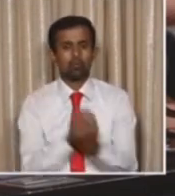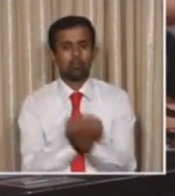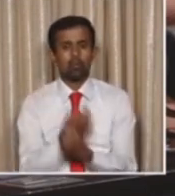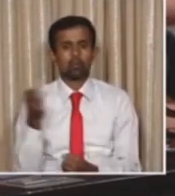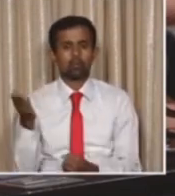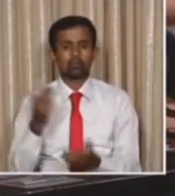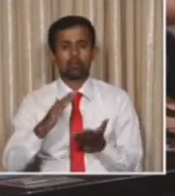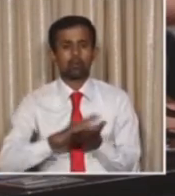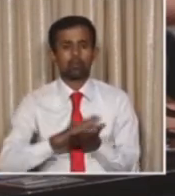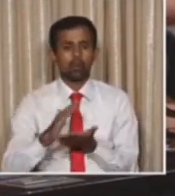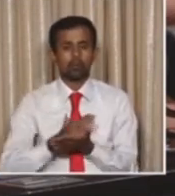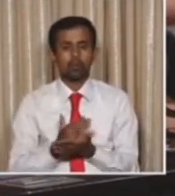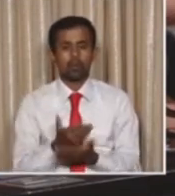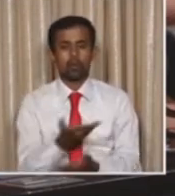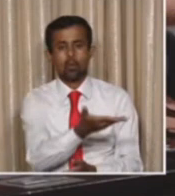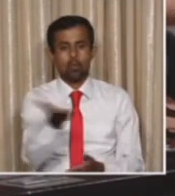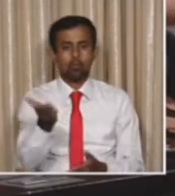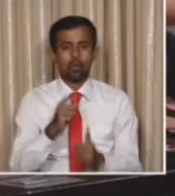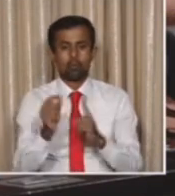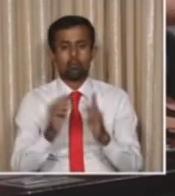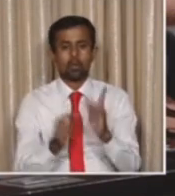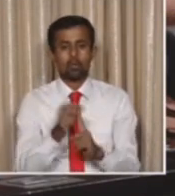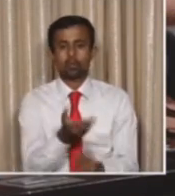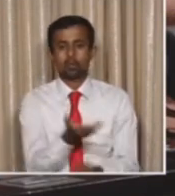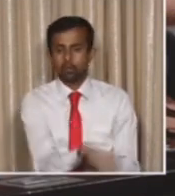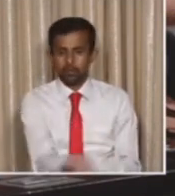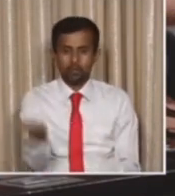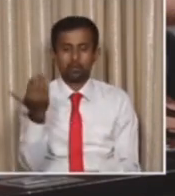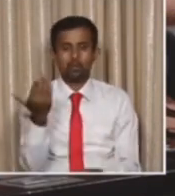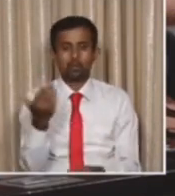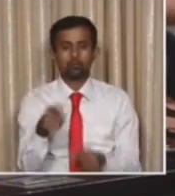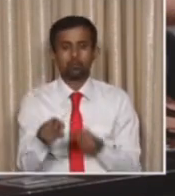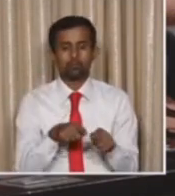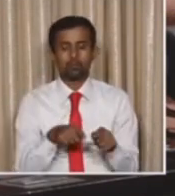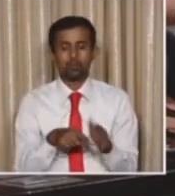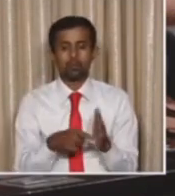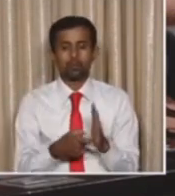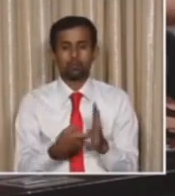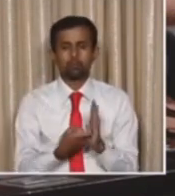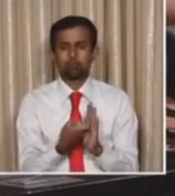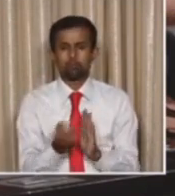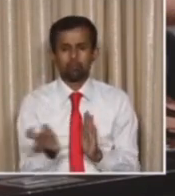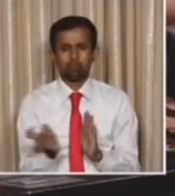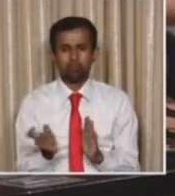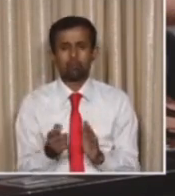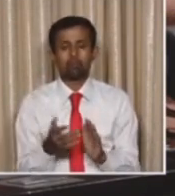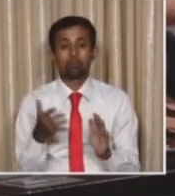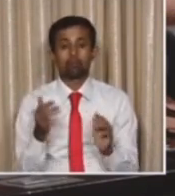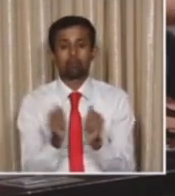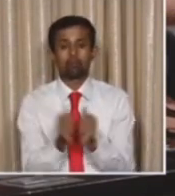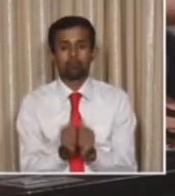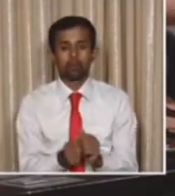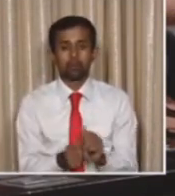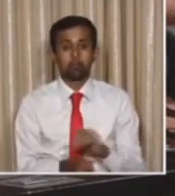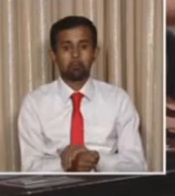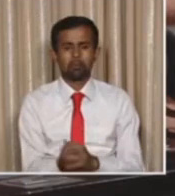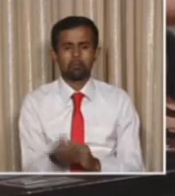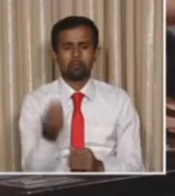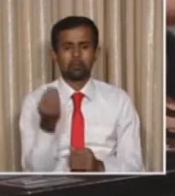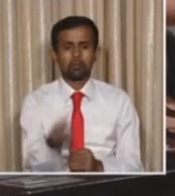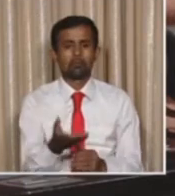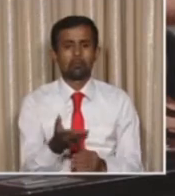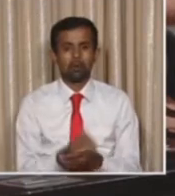illegal acts that disenfranchise the Tamil people in their own areas because of your own racist